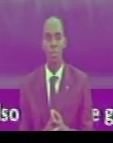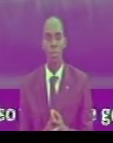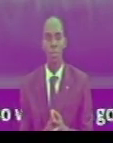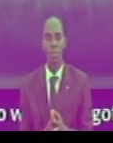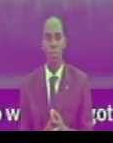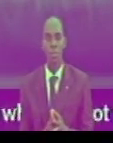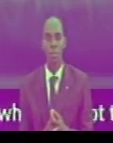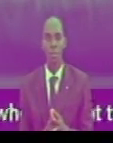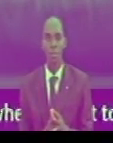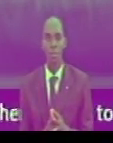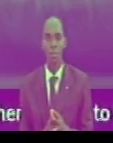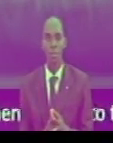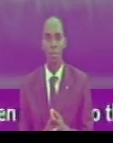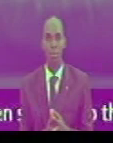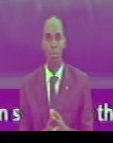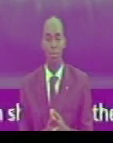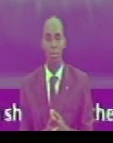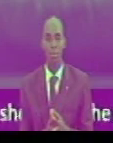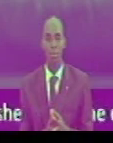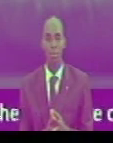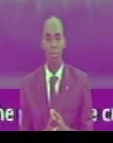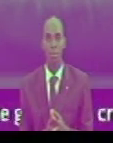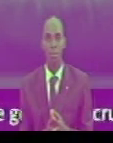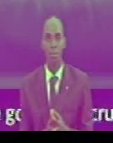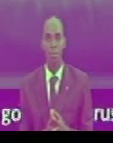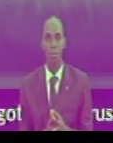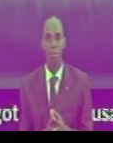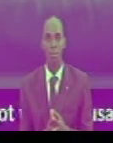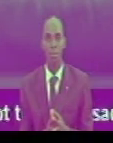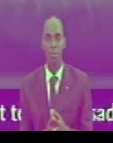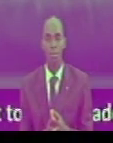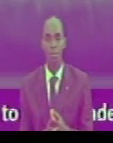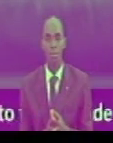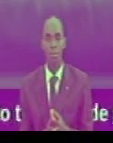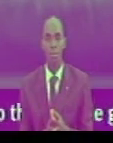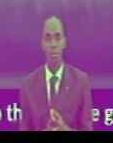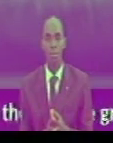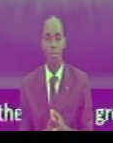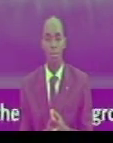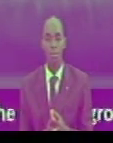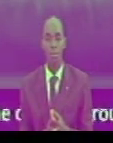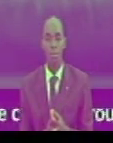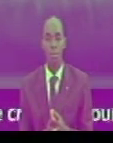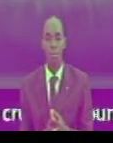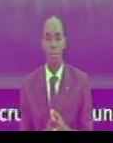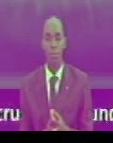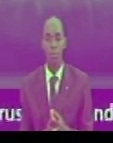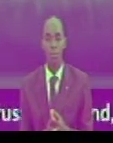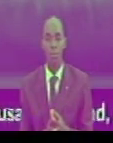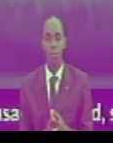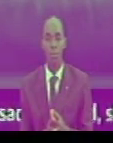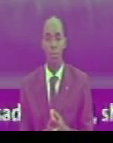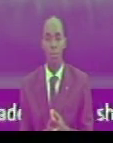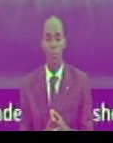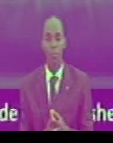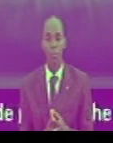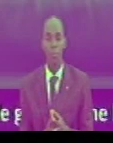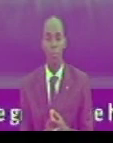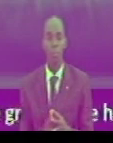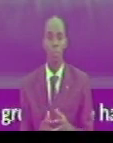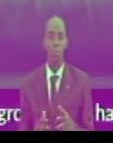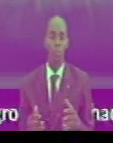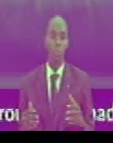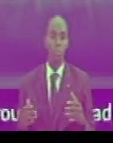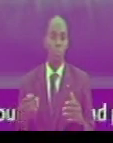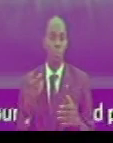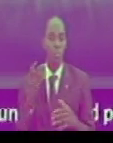the moderator in our fellowship said, DLICC is a cold room, that we should take our blanket, our